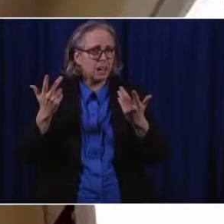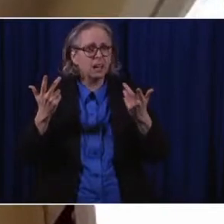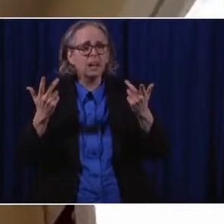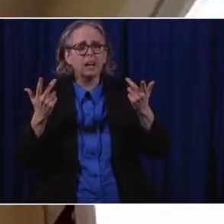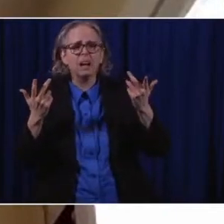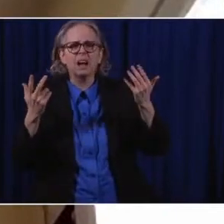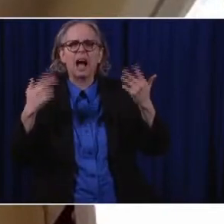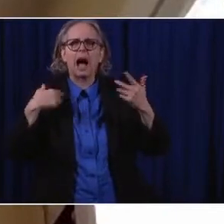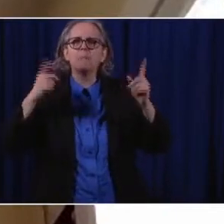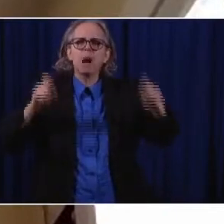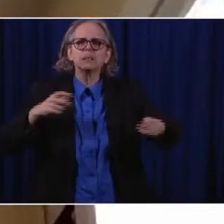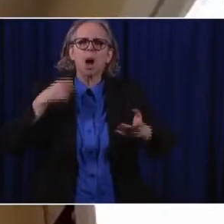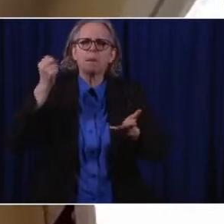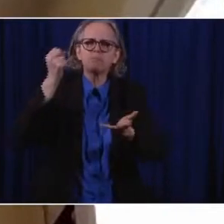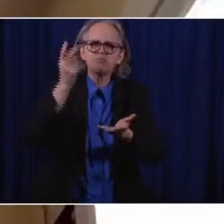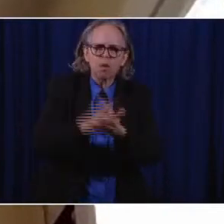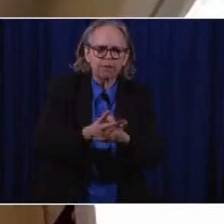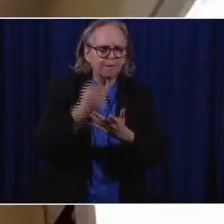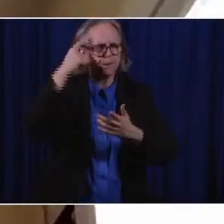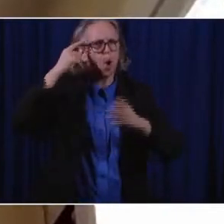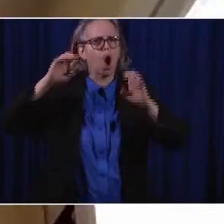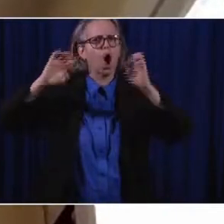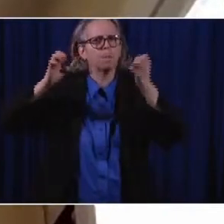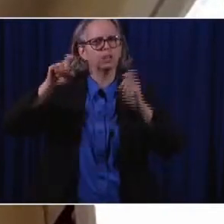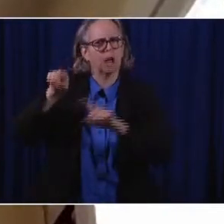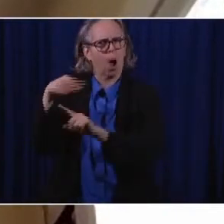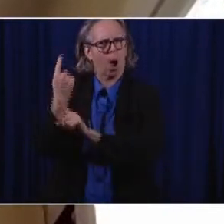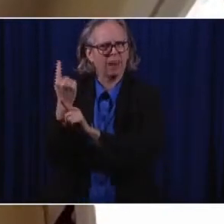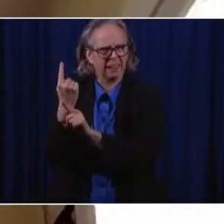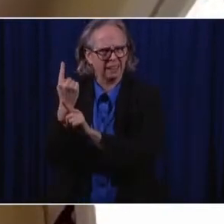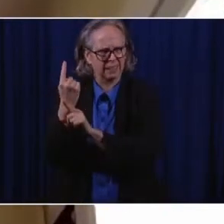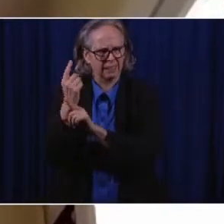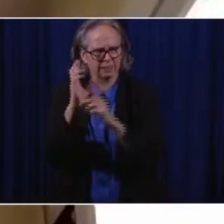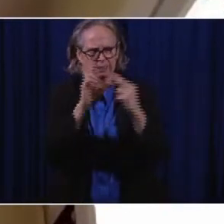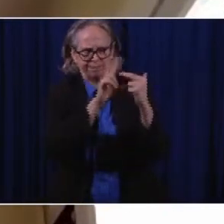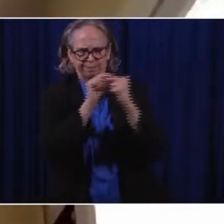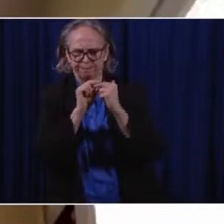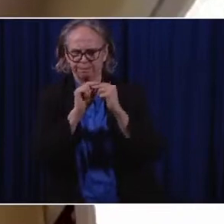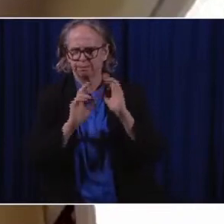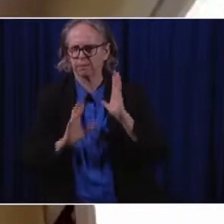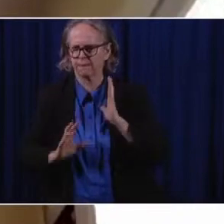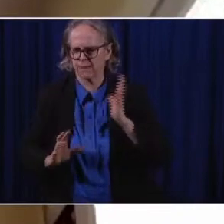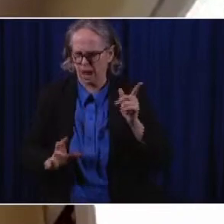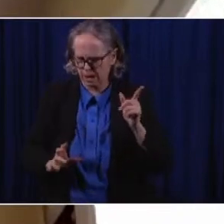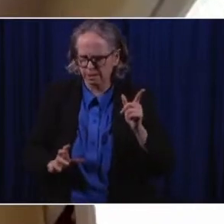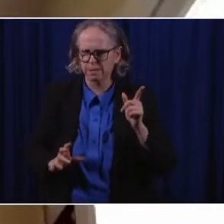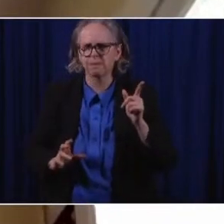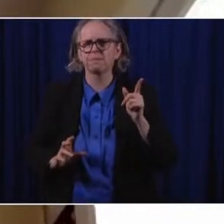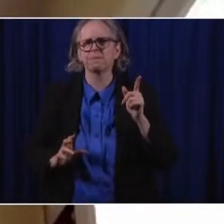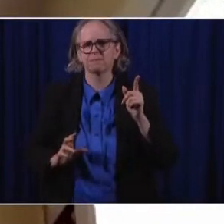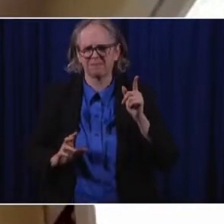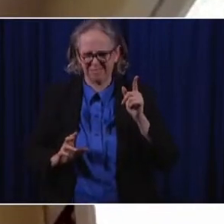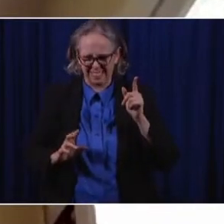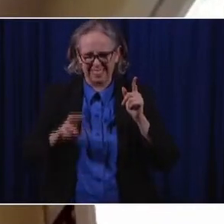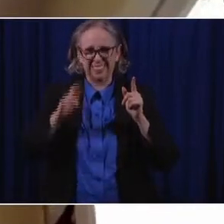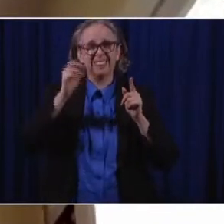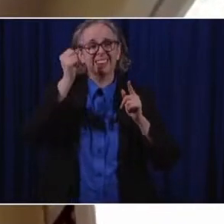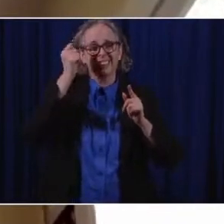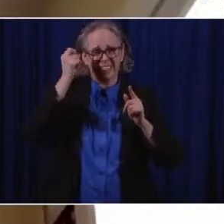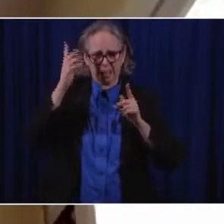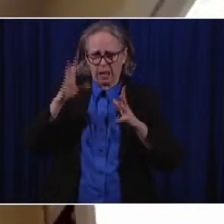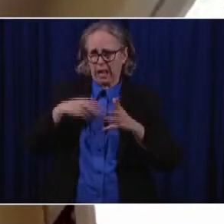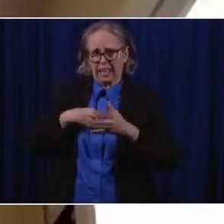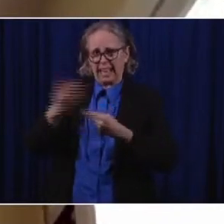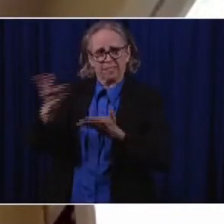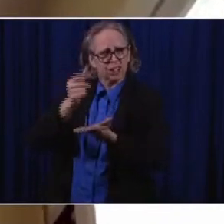authorizations or have been otherwise released for us to use, have in fact been targeted to the very sick patients who are in the